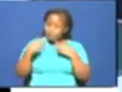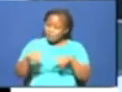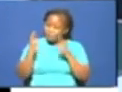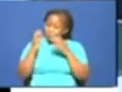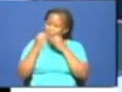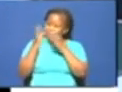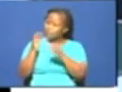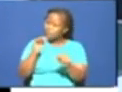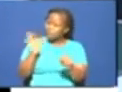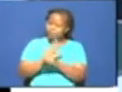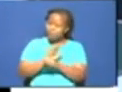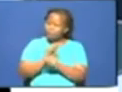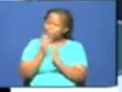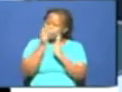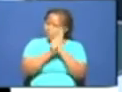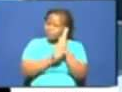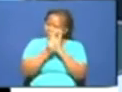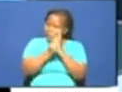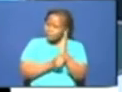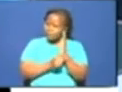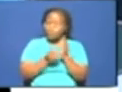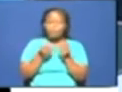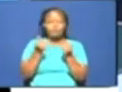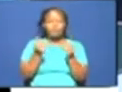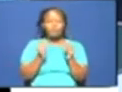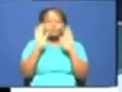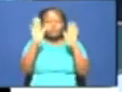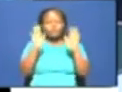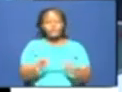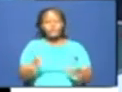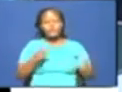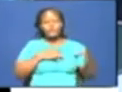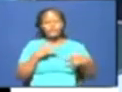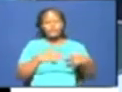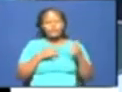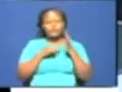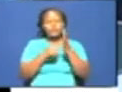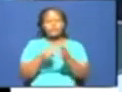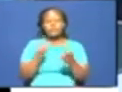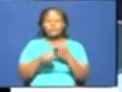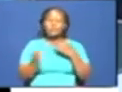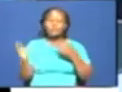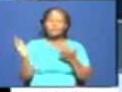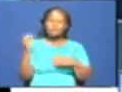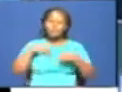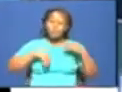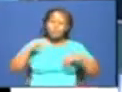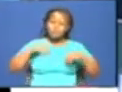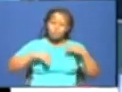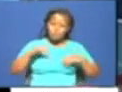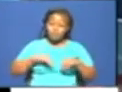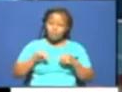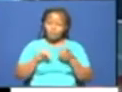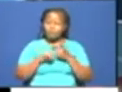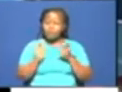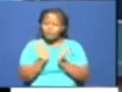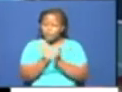manifesto addressing the critical concerns like corruption, public debt,